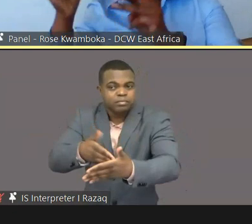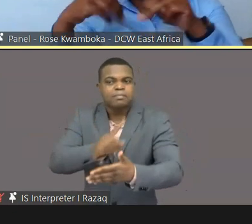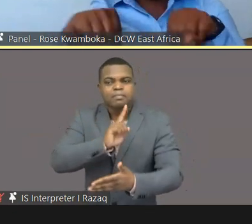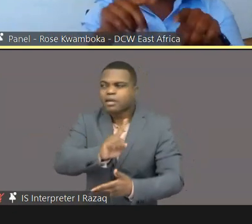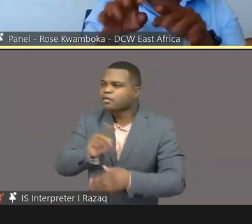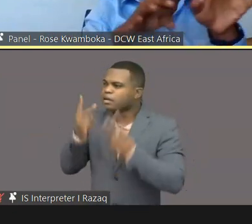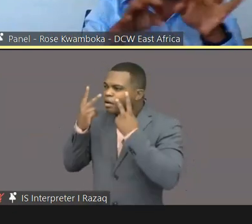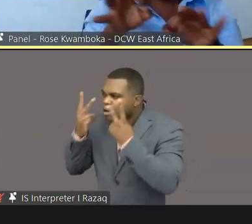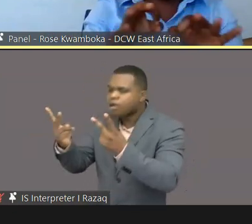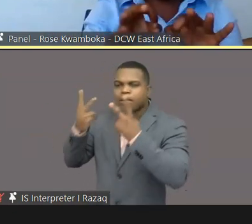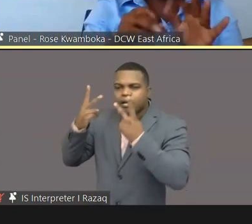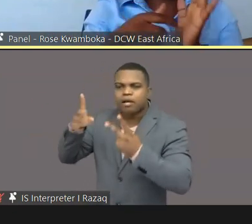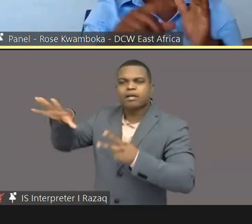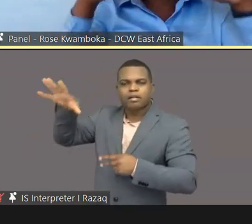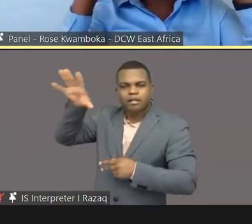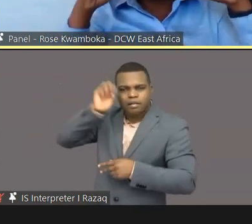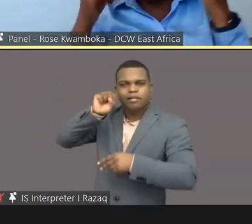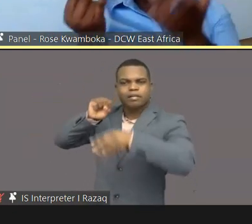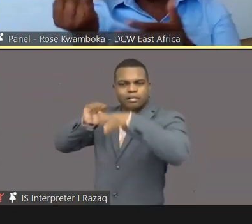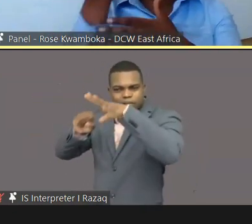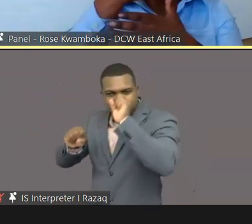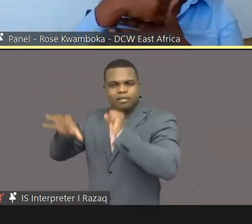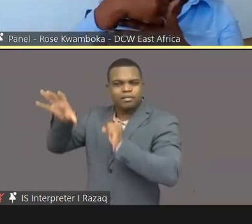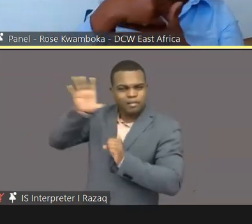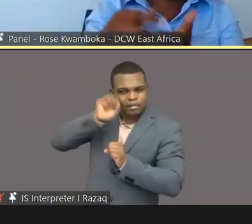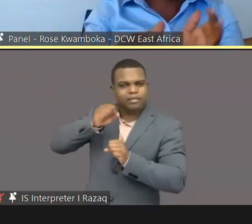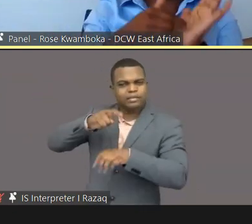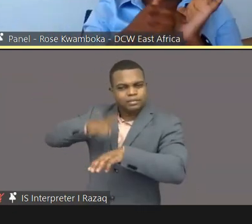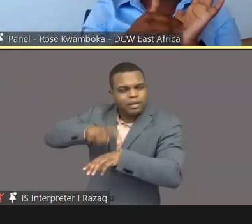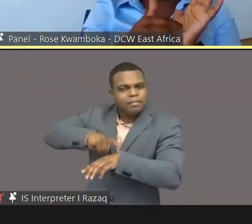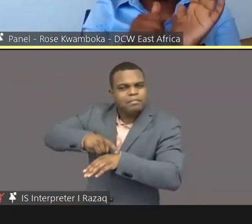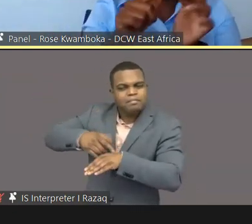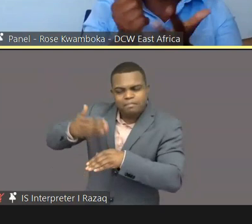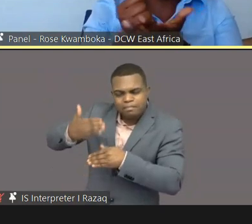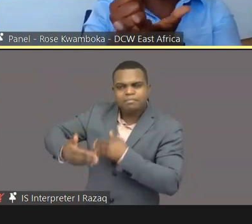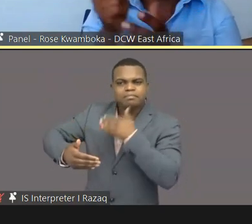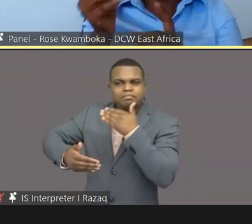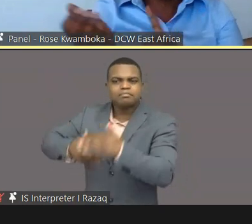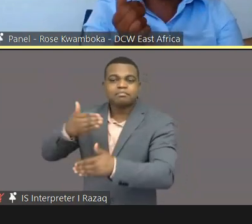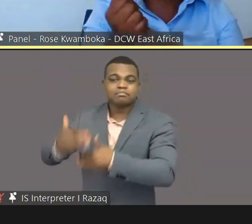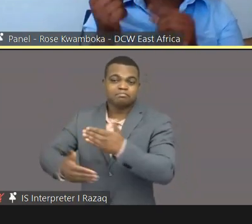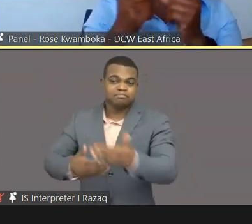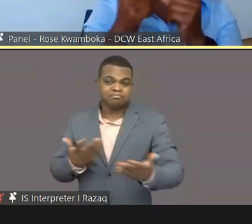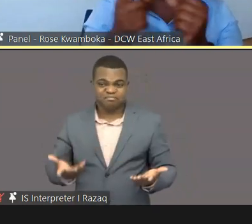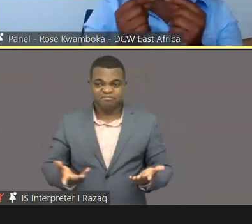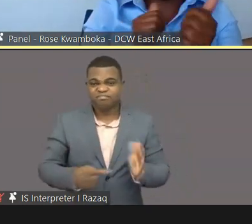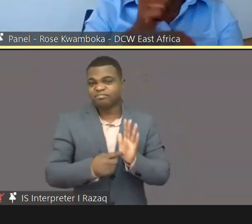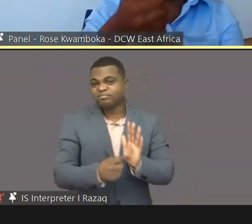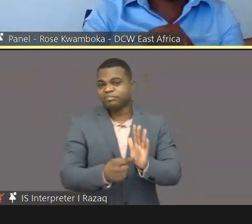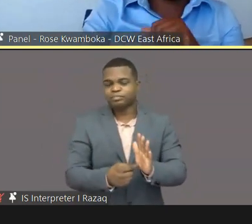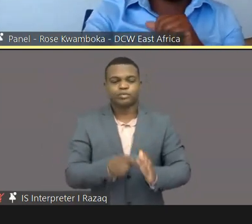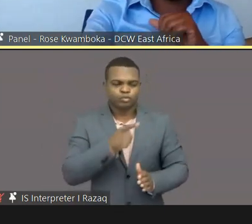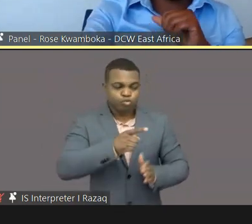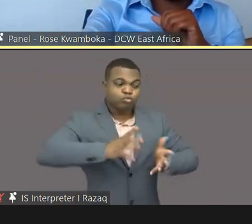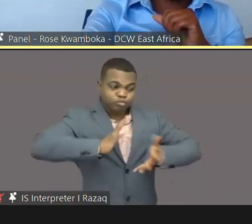You can use other methods to explain, for instance, pictures, drawings, demonstration, to help them get